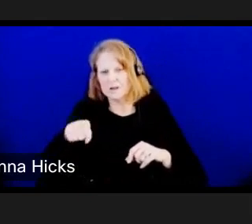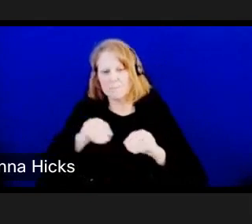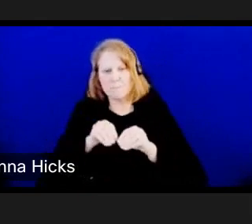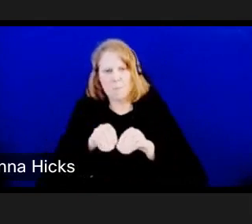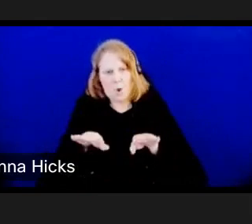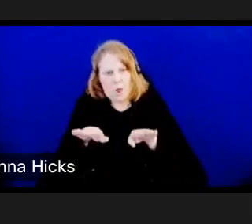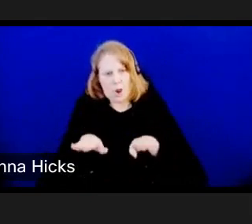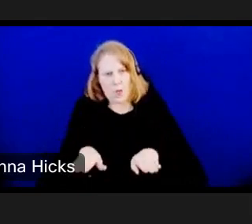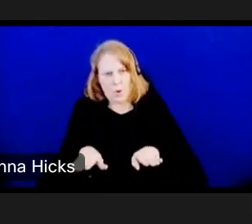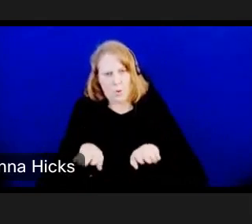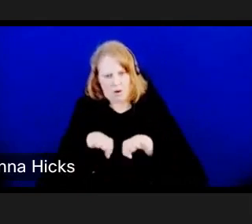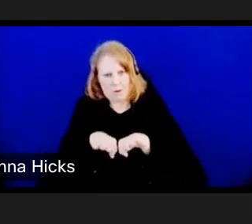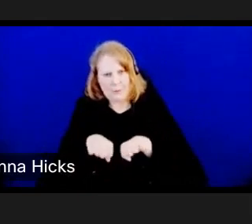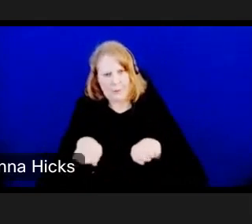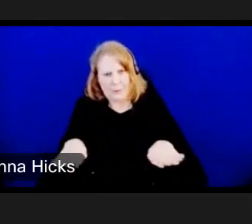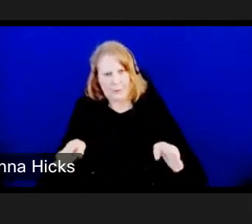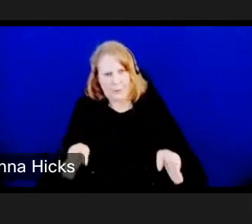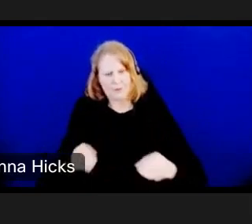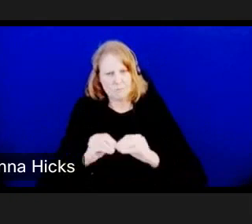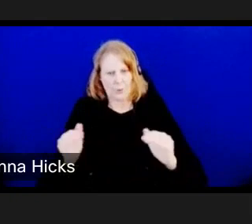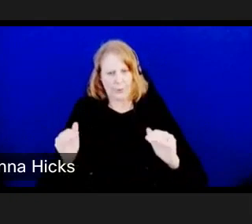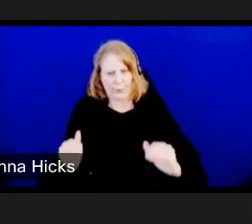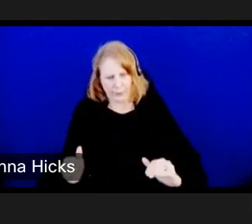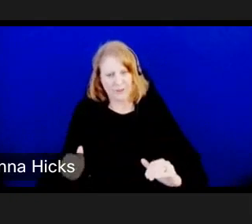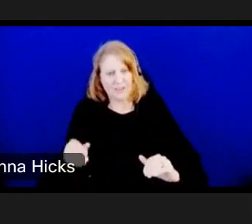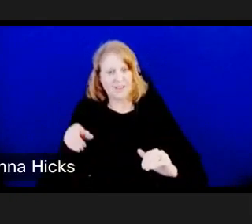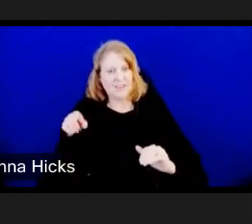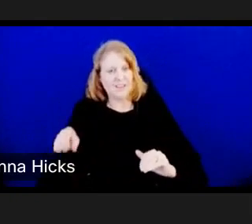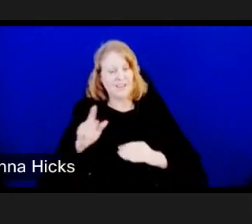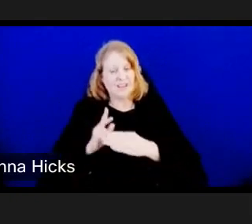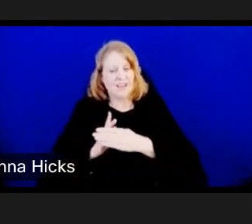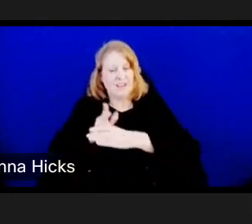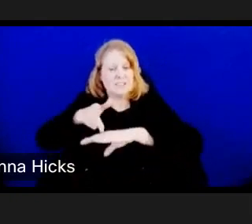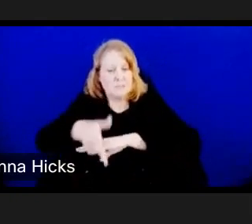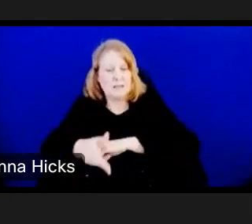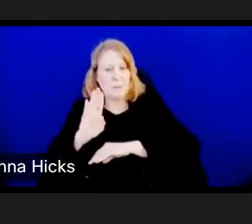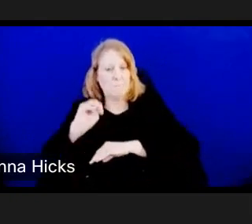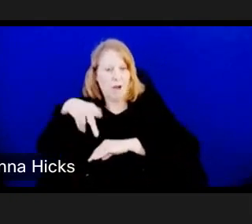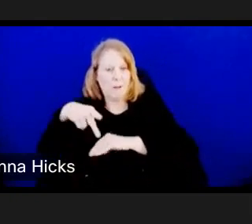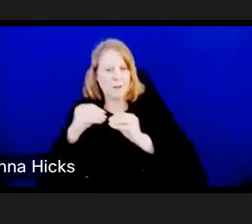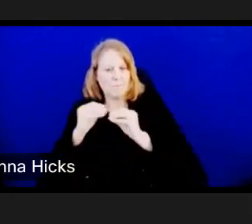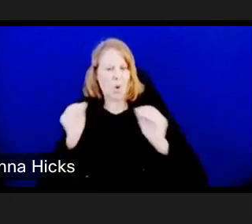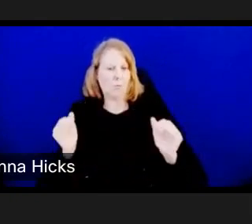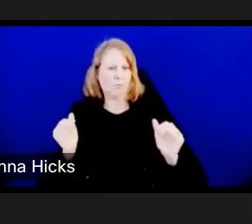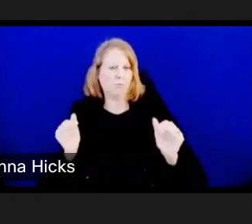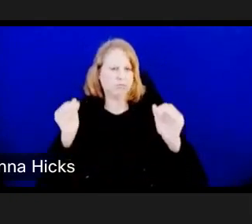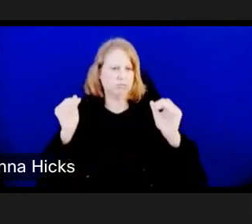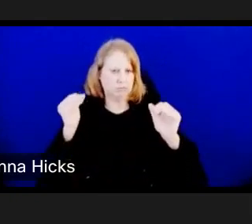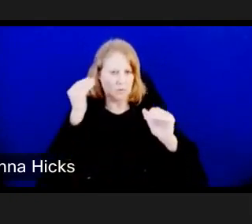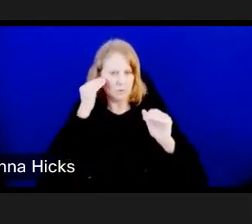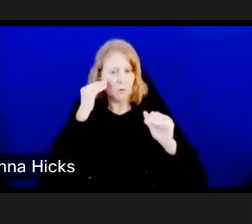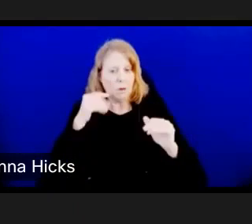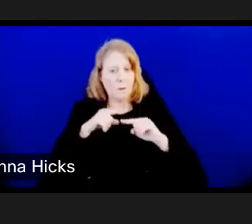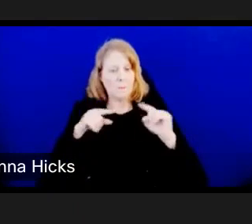vertical deflection. Speed humps are a higher vertical deflection. So it sounds like what you all have, and I'm very familiar with Shepherd Park and some of